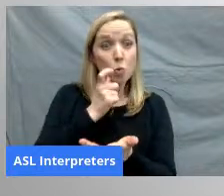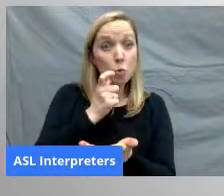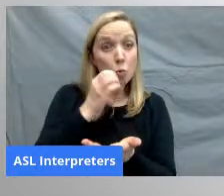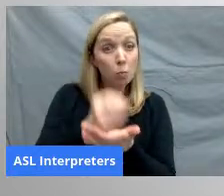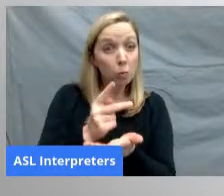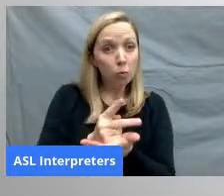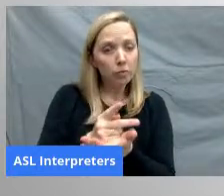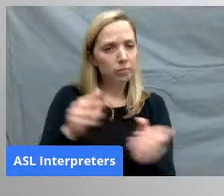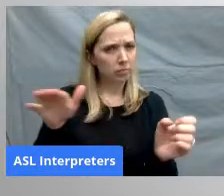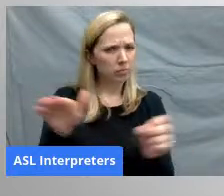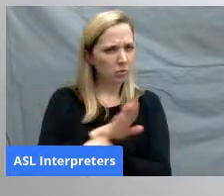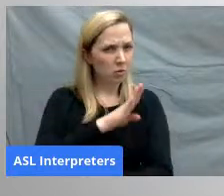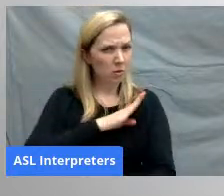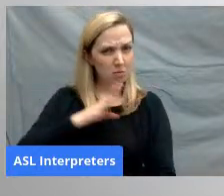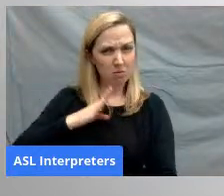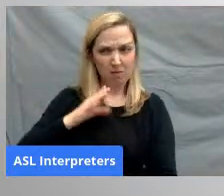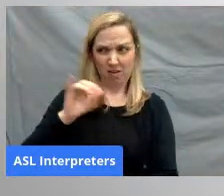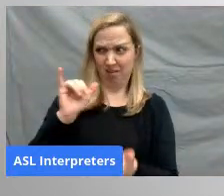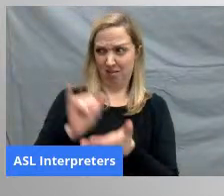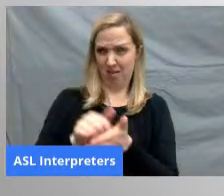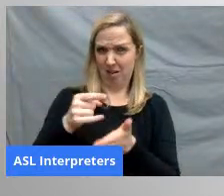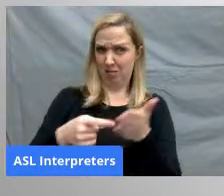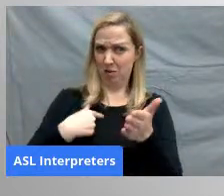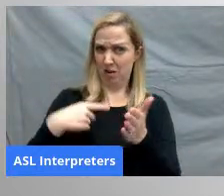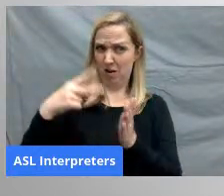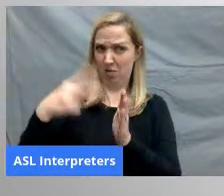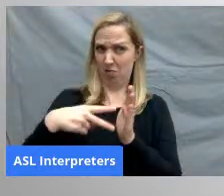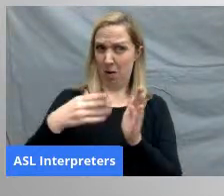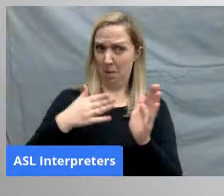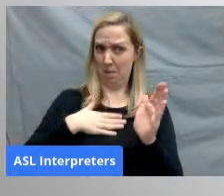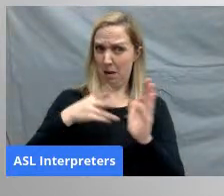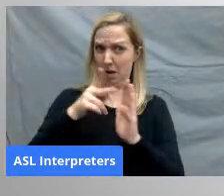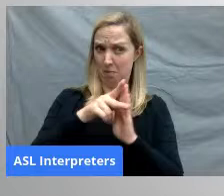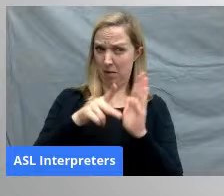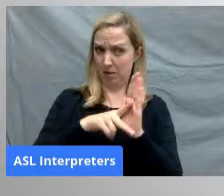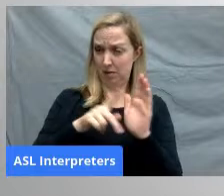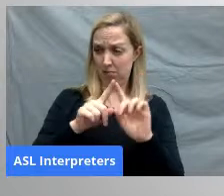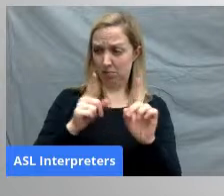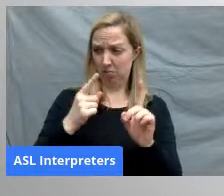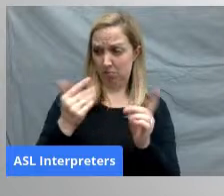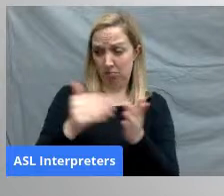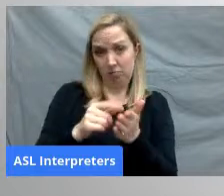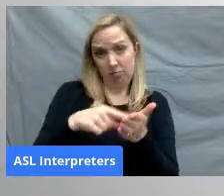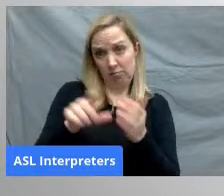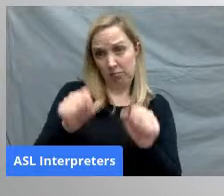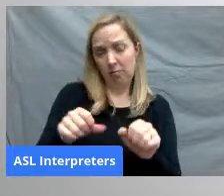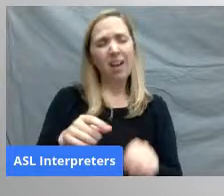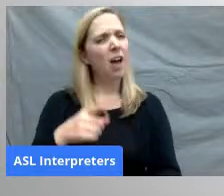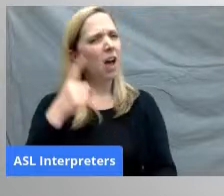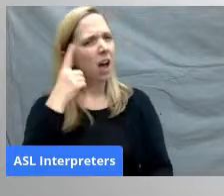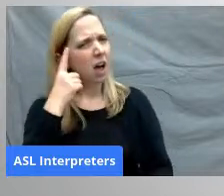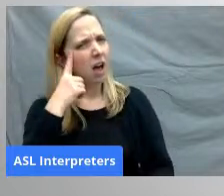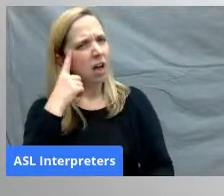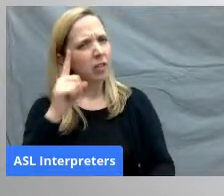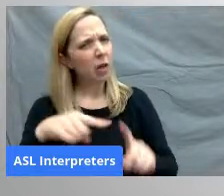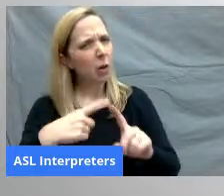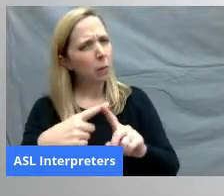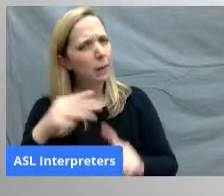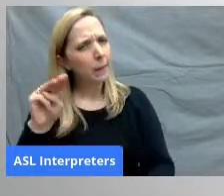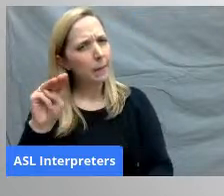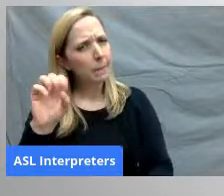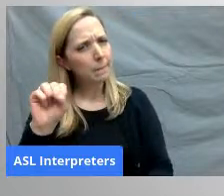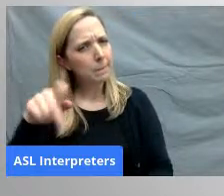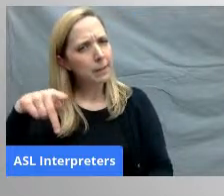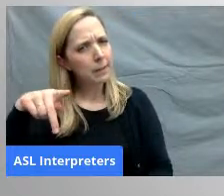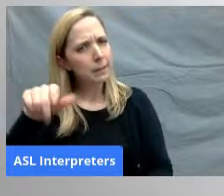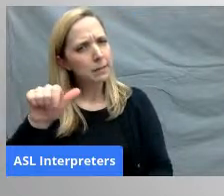hadn't read in the policy that I had. So I don't know, I'll check it again. Yeah, I thought when Ms. Palmer went back and checked for us to